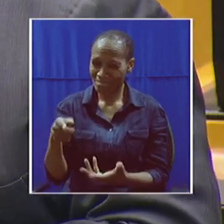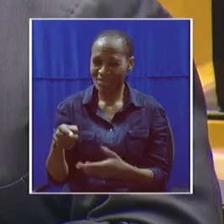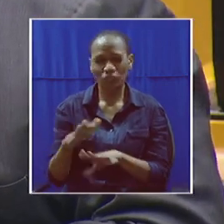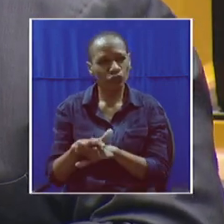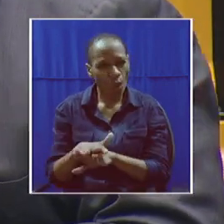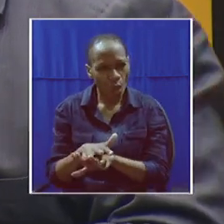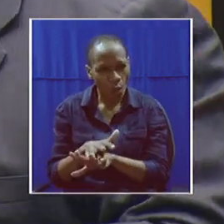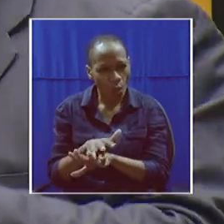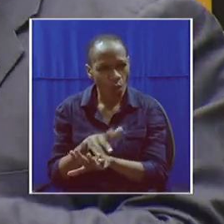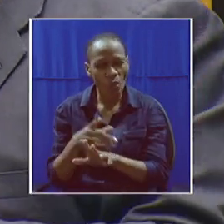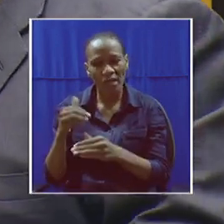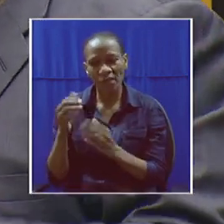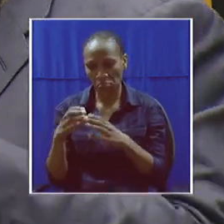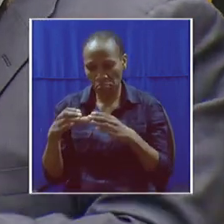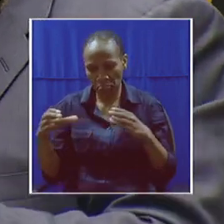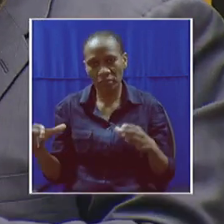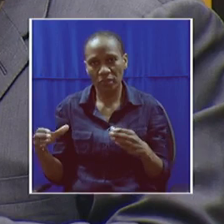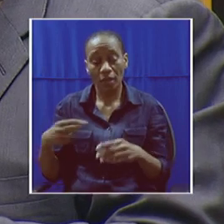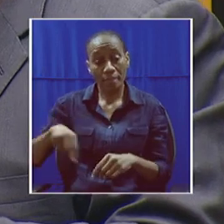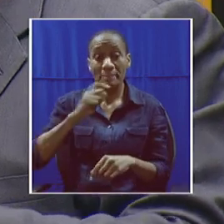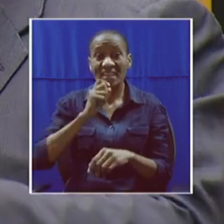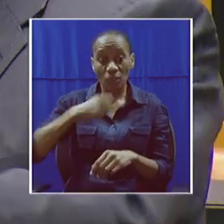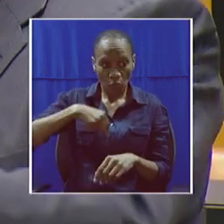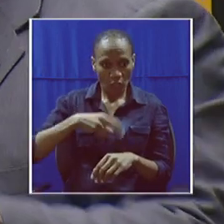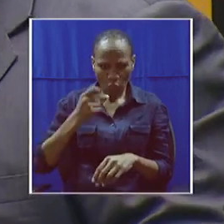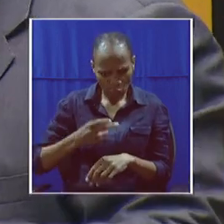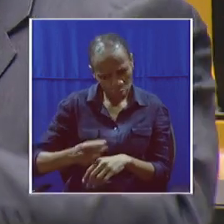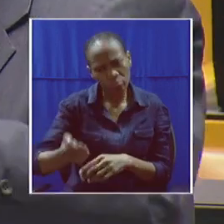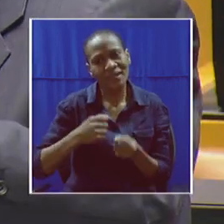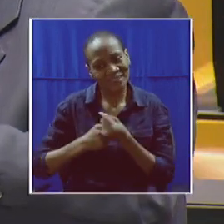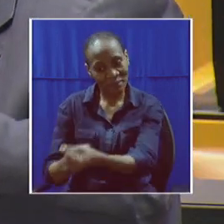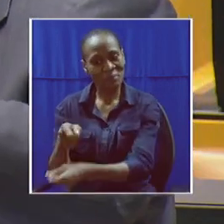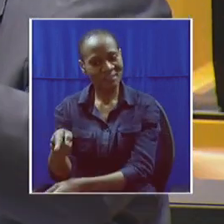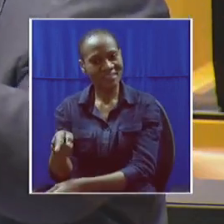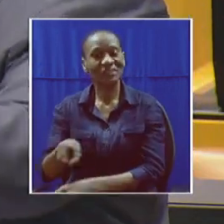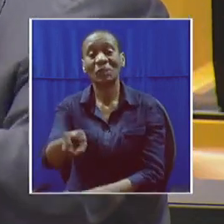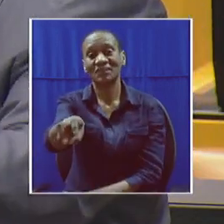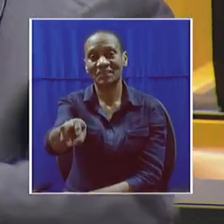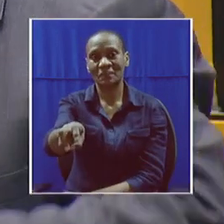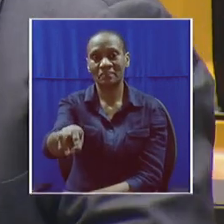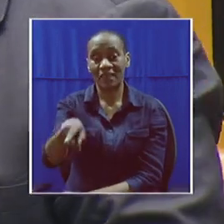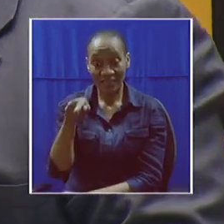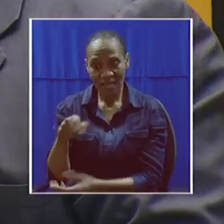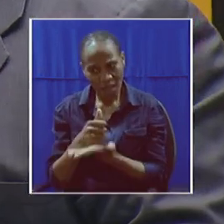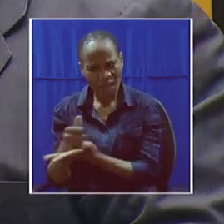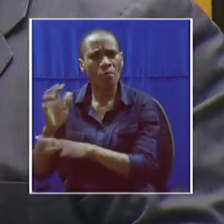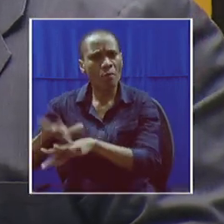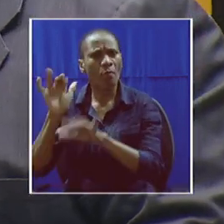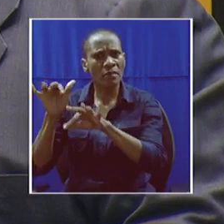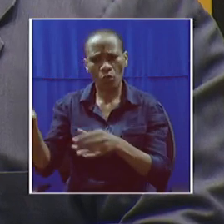fruit and therefore we should move with speed to support tourism in the job creation